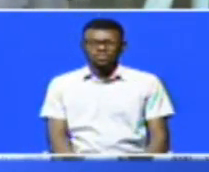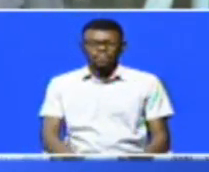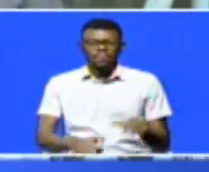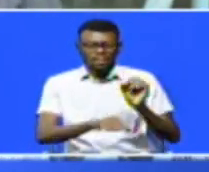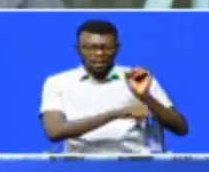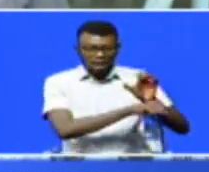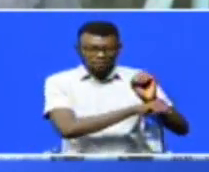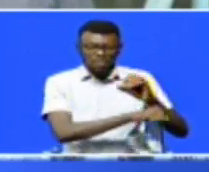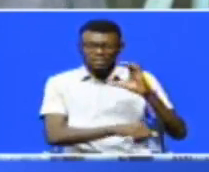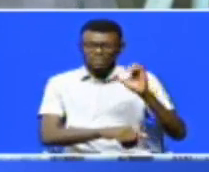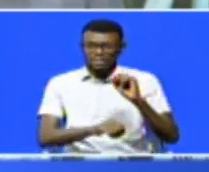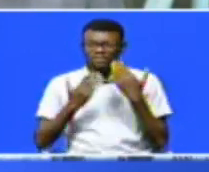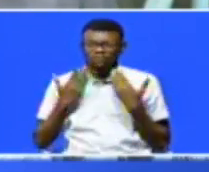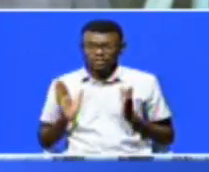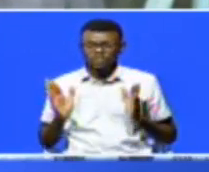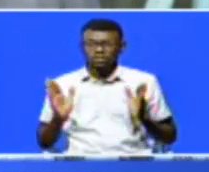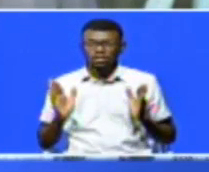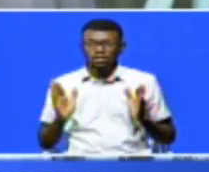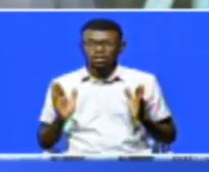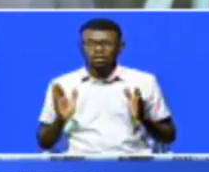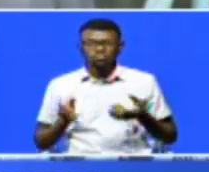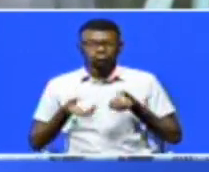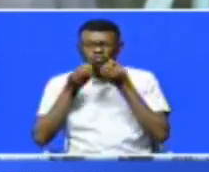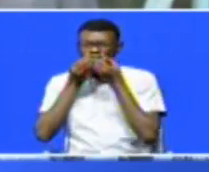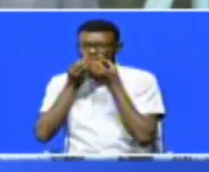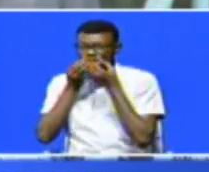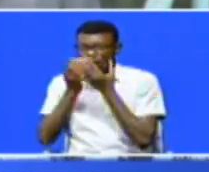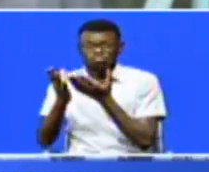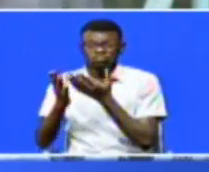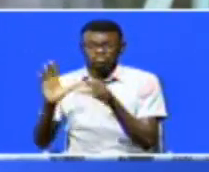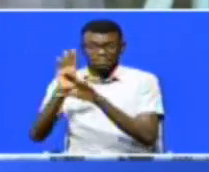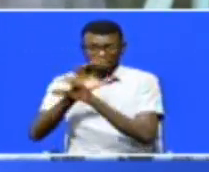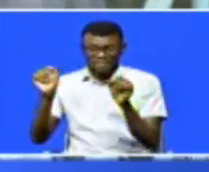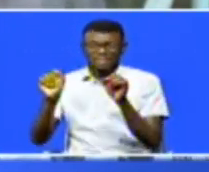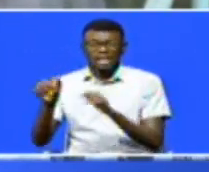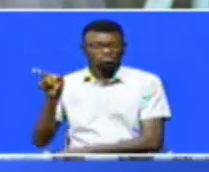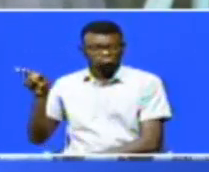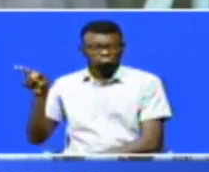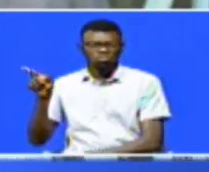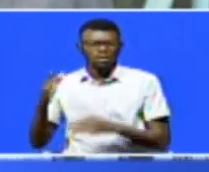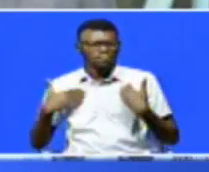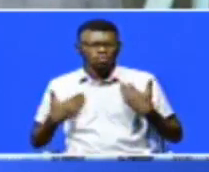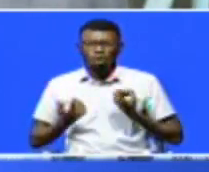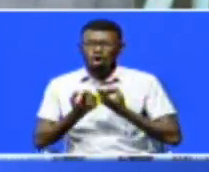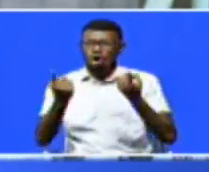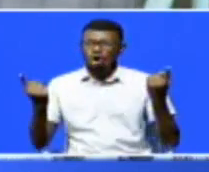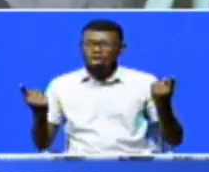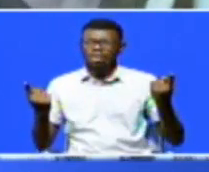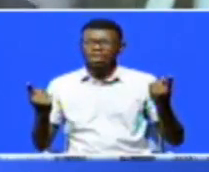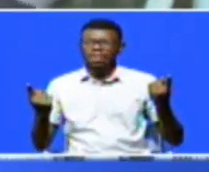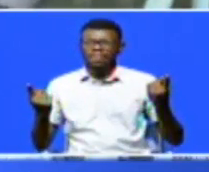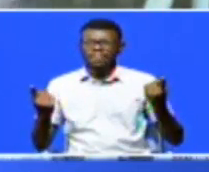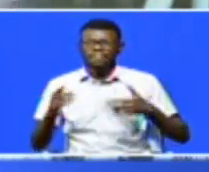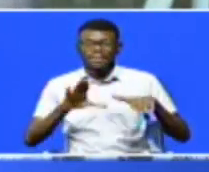advise the minister to inform His Excellency the President that all of us in that task